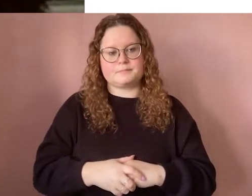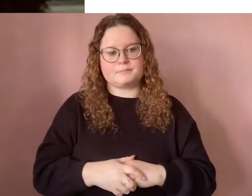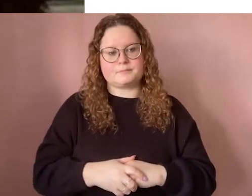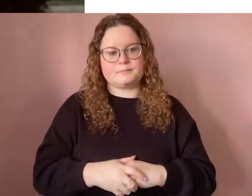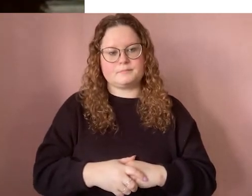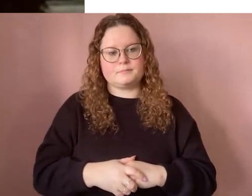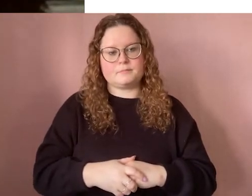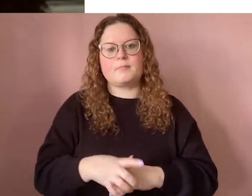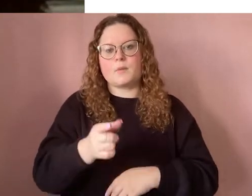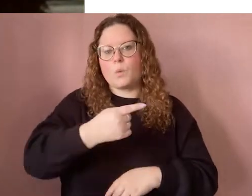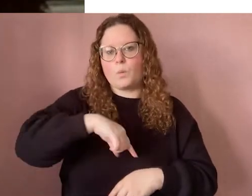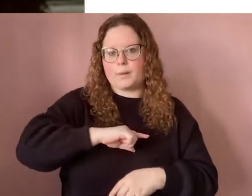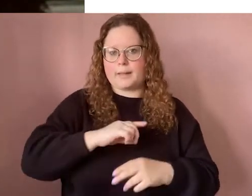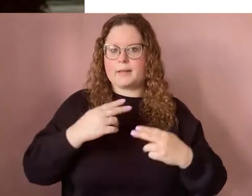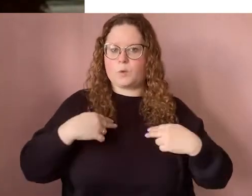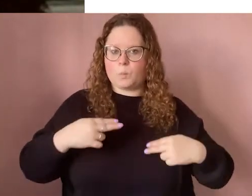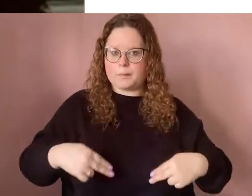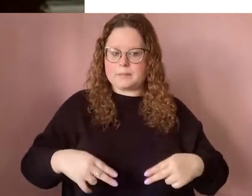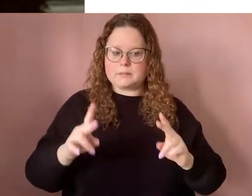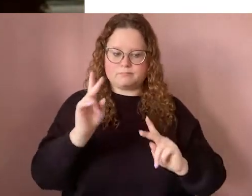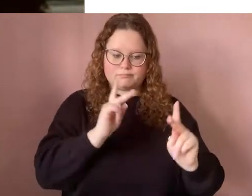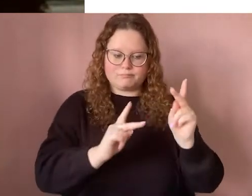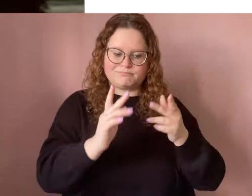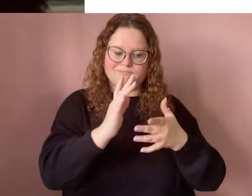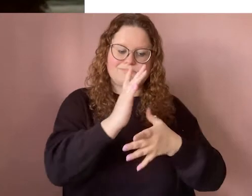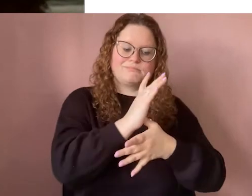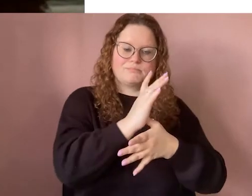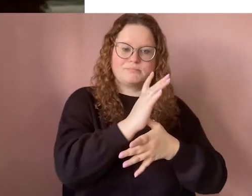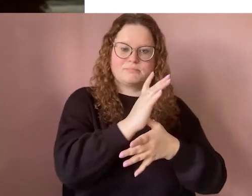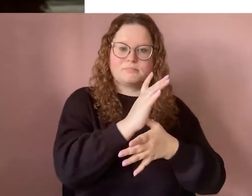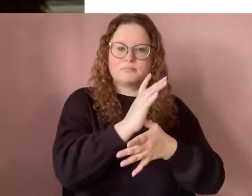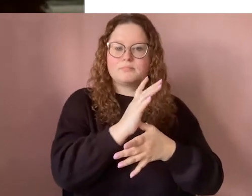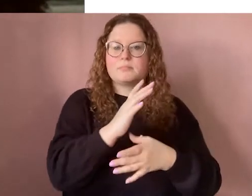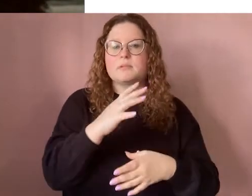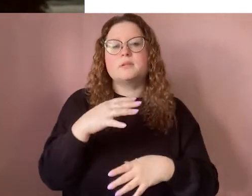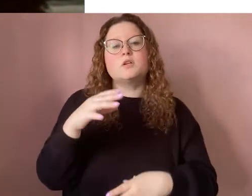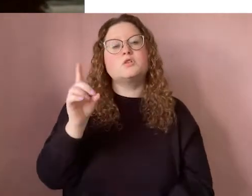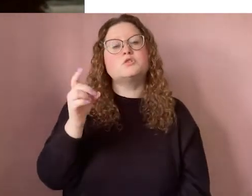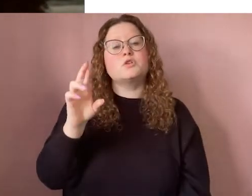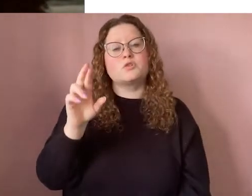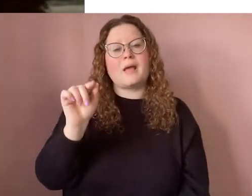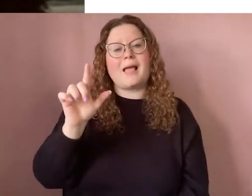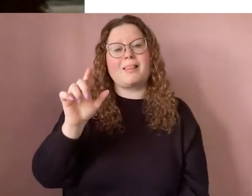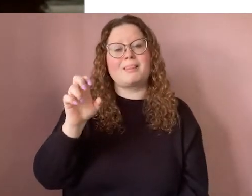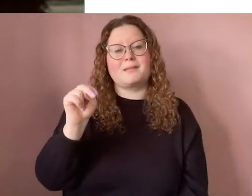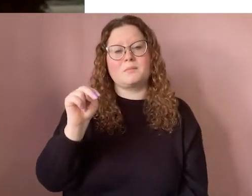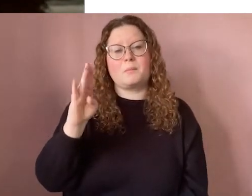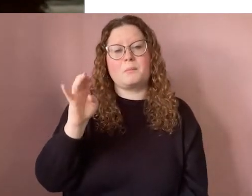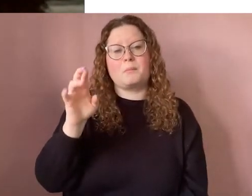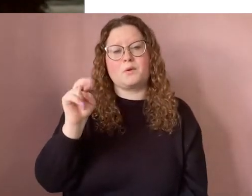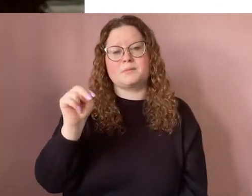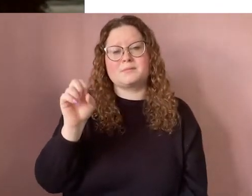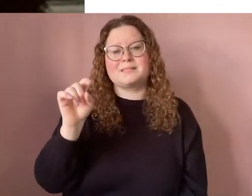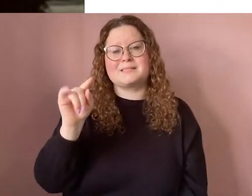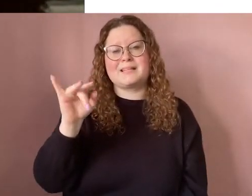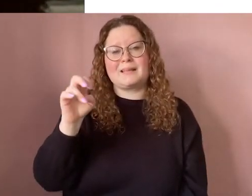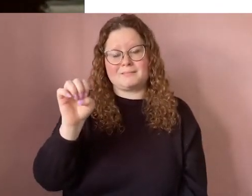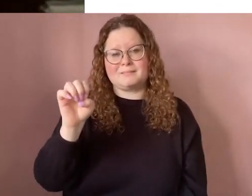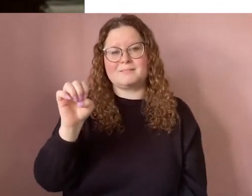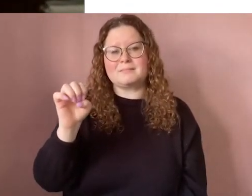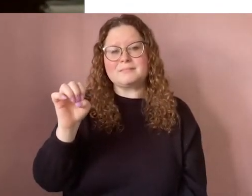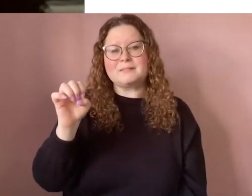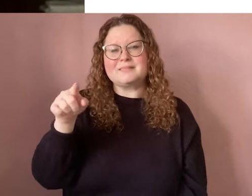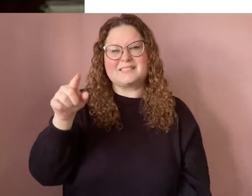beings. The great scientist, the great Canadian scientist, Dr. Alan Bernstein, chairs the